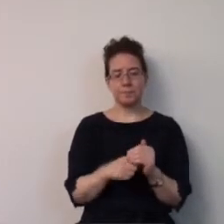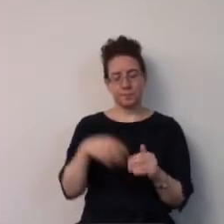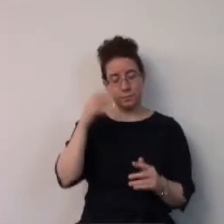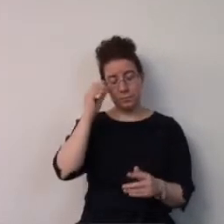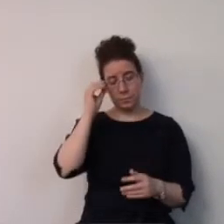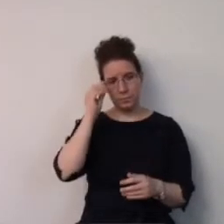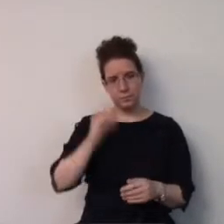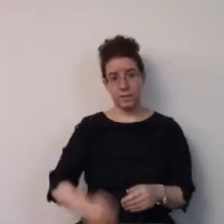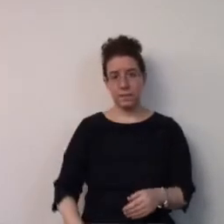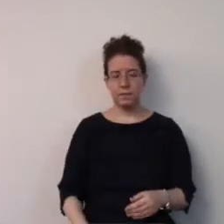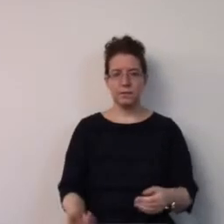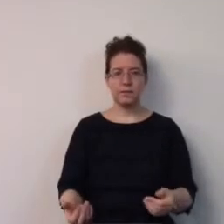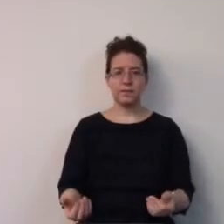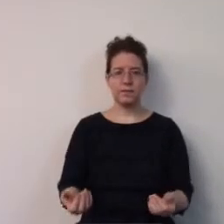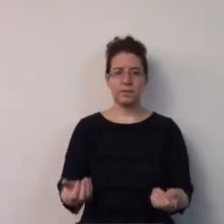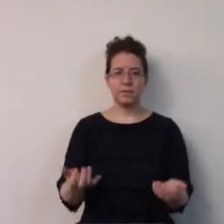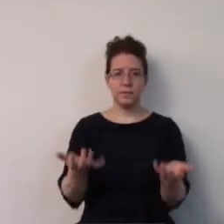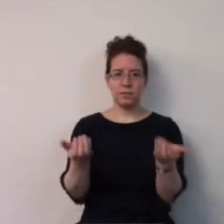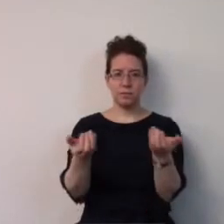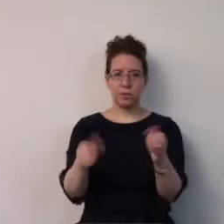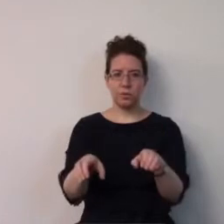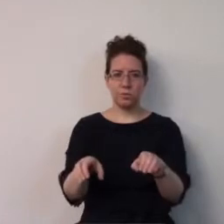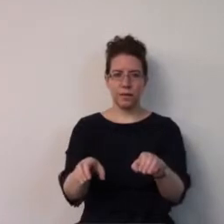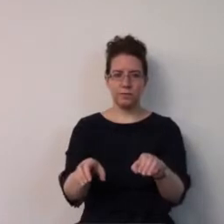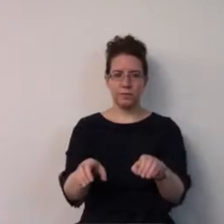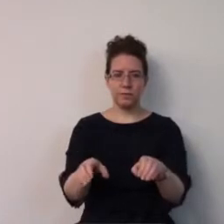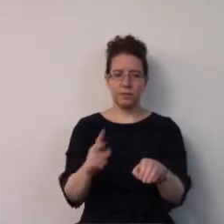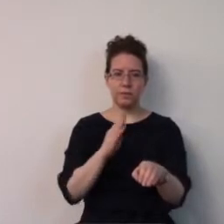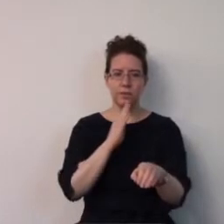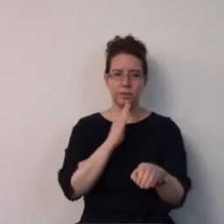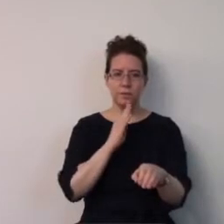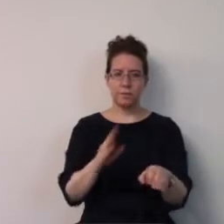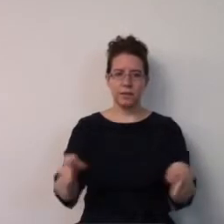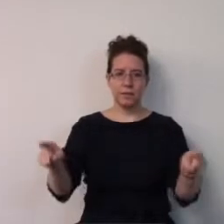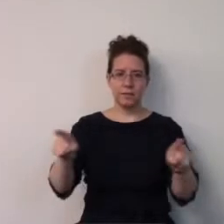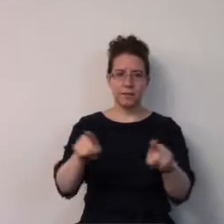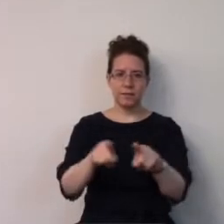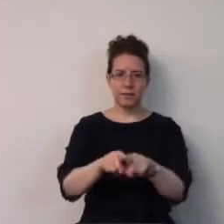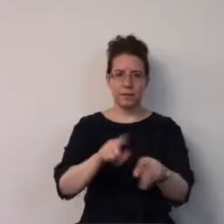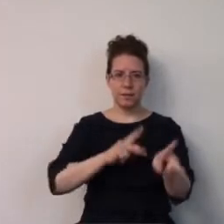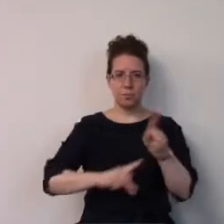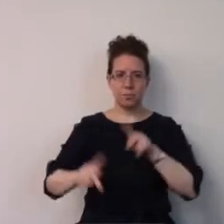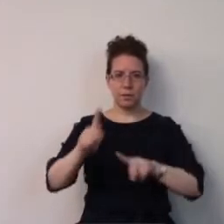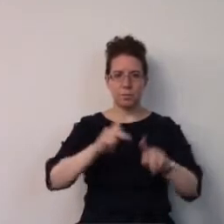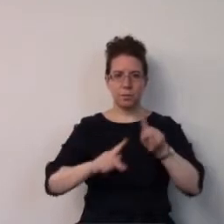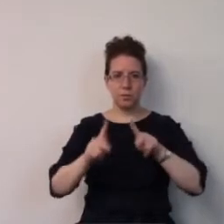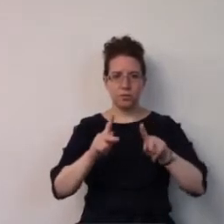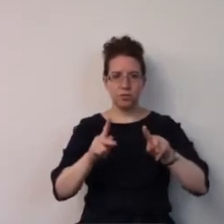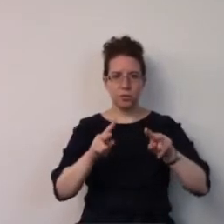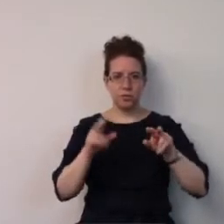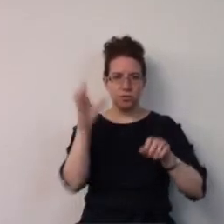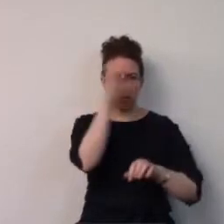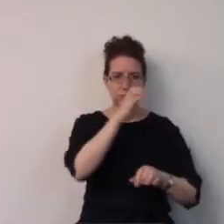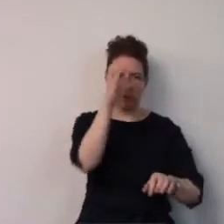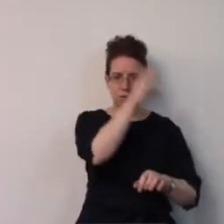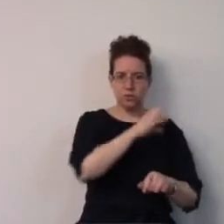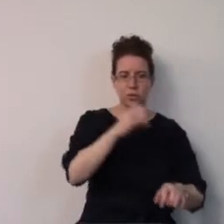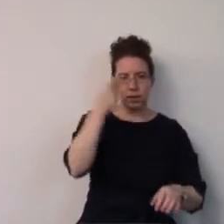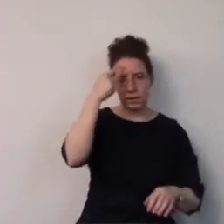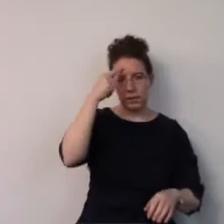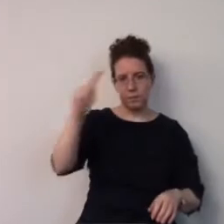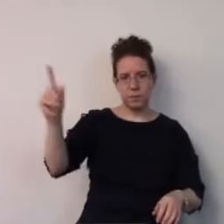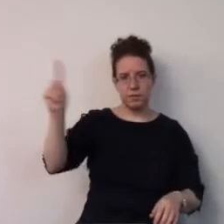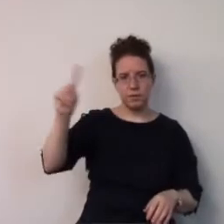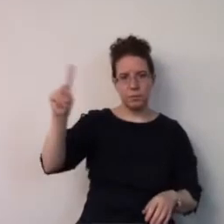paparazzi out there trying to find somebody, you know, in a bad situation and frame them with it or something. That's wrong.